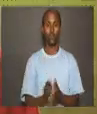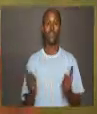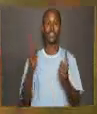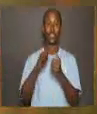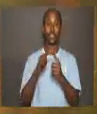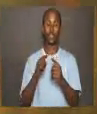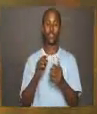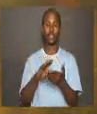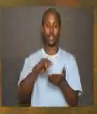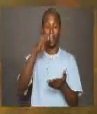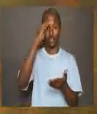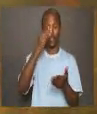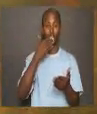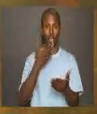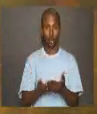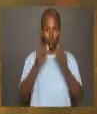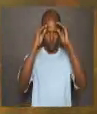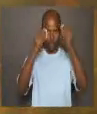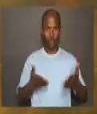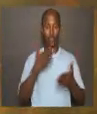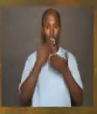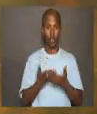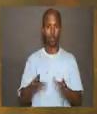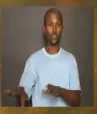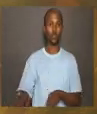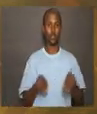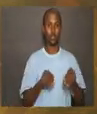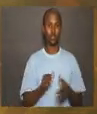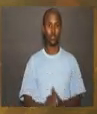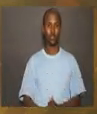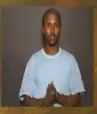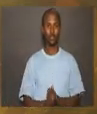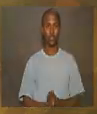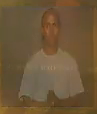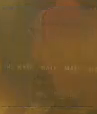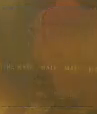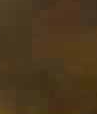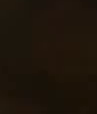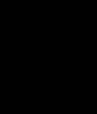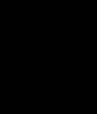Until next lesson, thank you, teacher. Thank you, students.